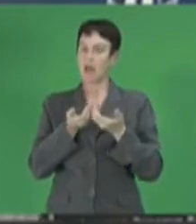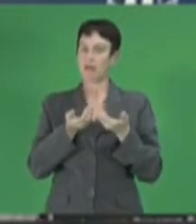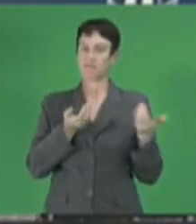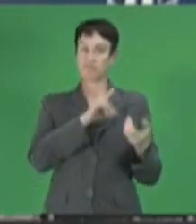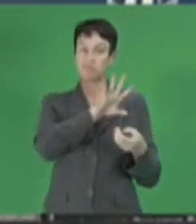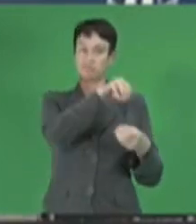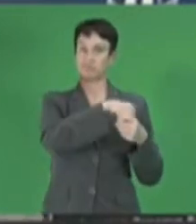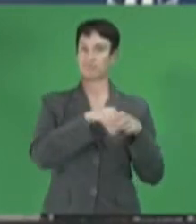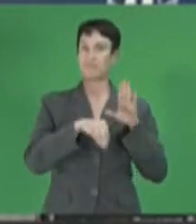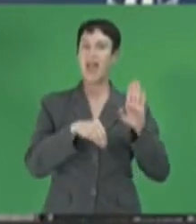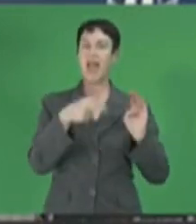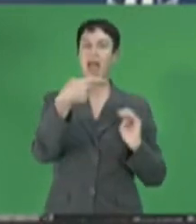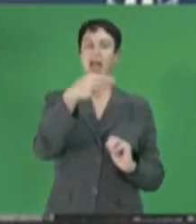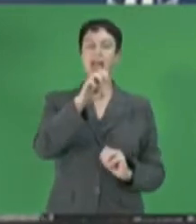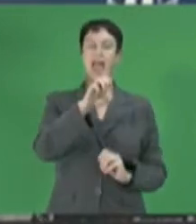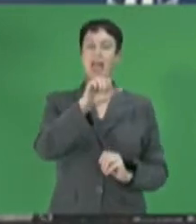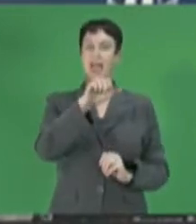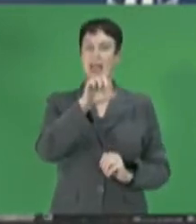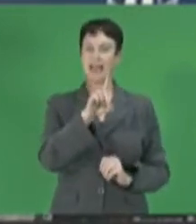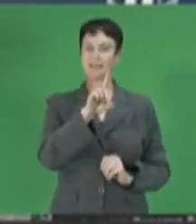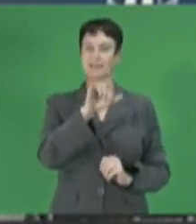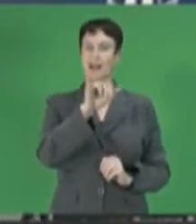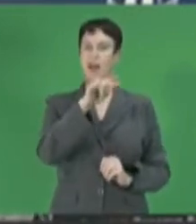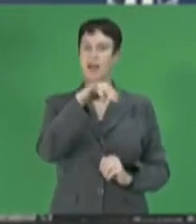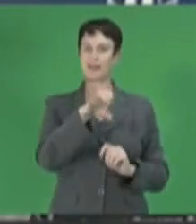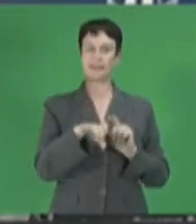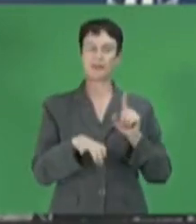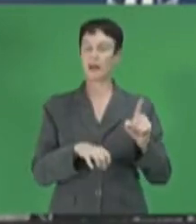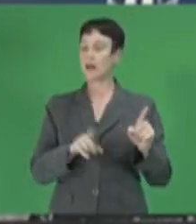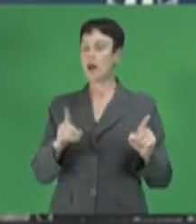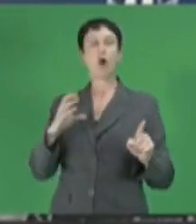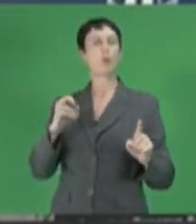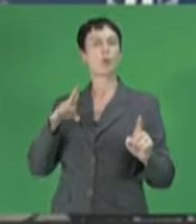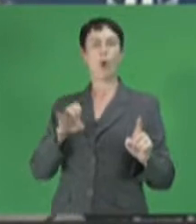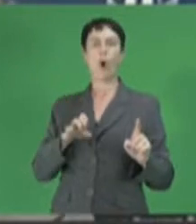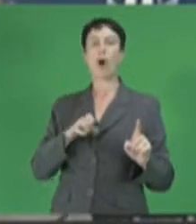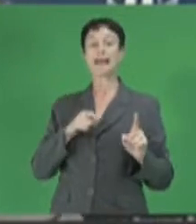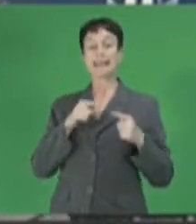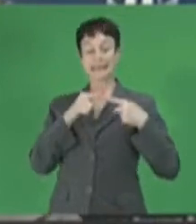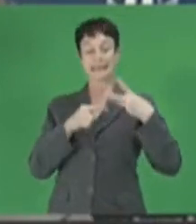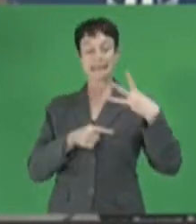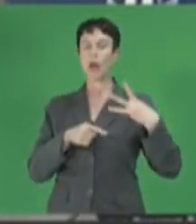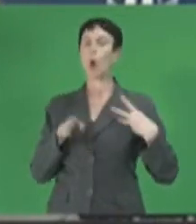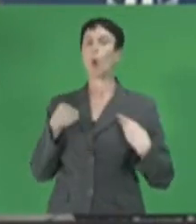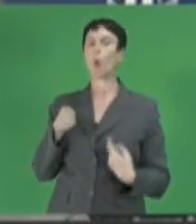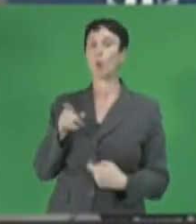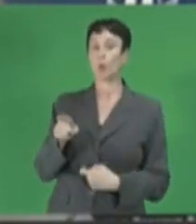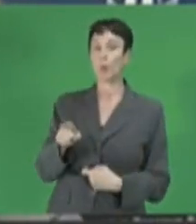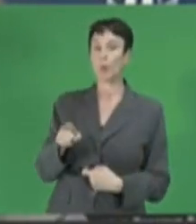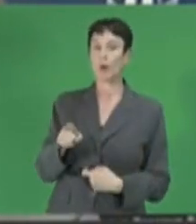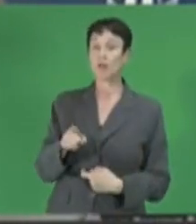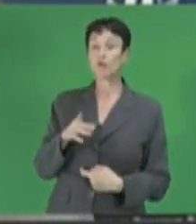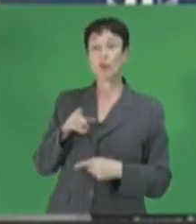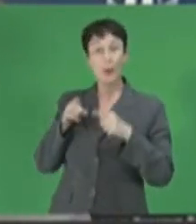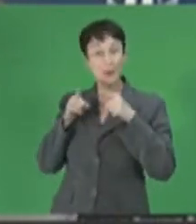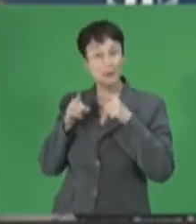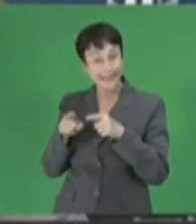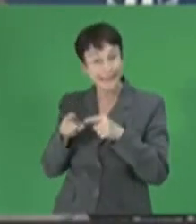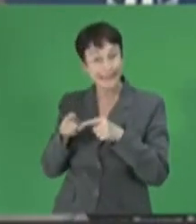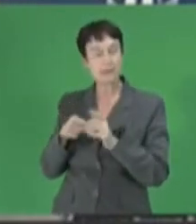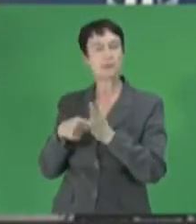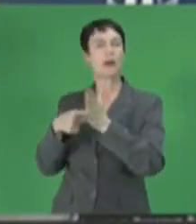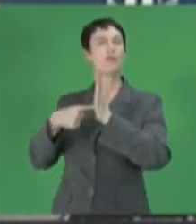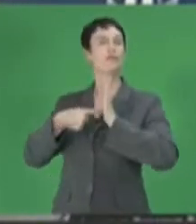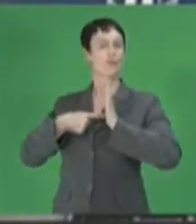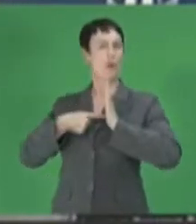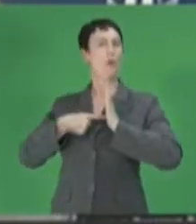consider to be volatile. And so when you say we look at core, we see core as giving us an indication of